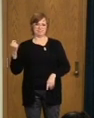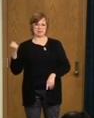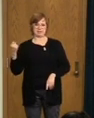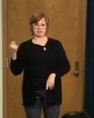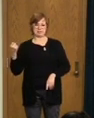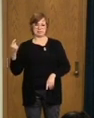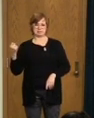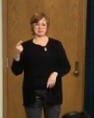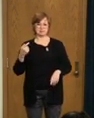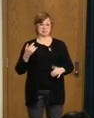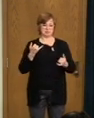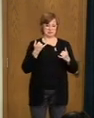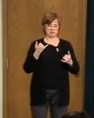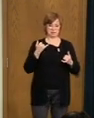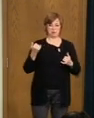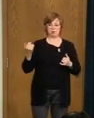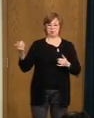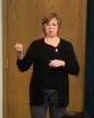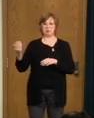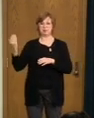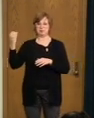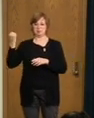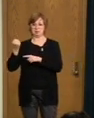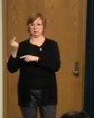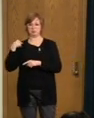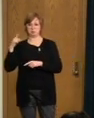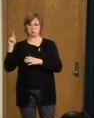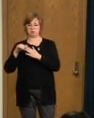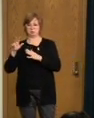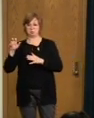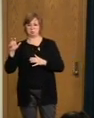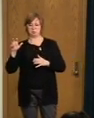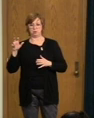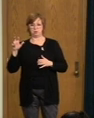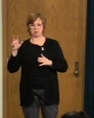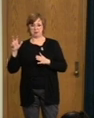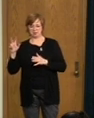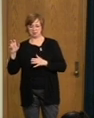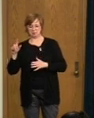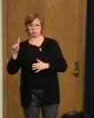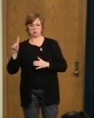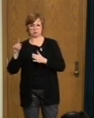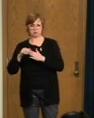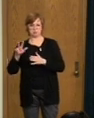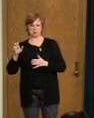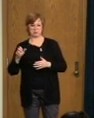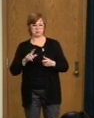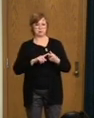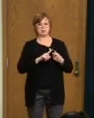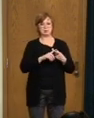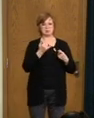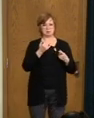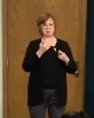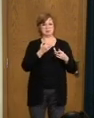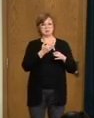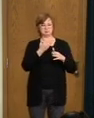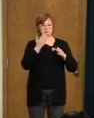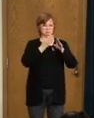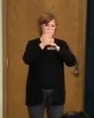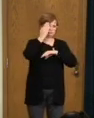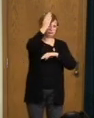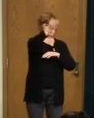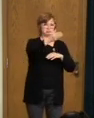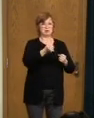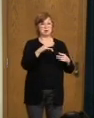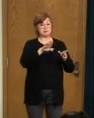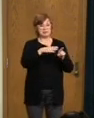not 1,334. We have 91 deaths as of today, 89 as of yesterday, pardon me. 91 as of